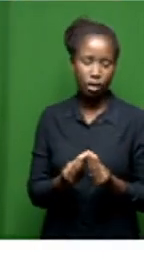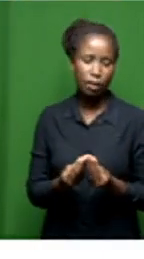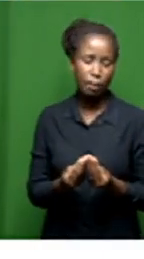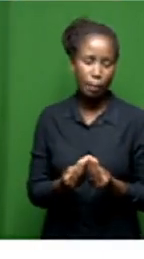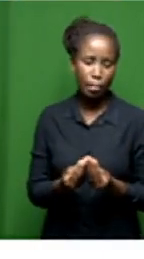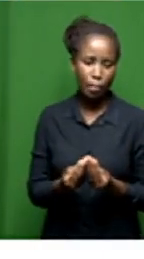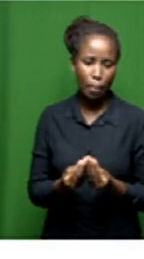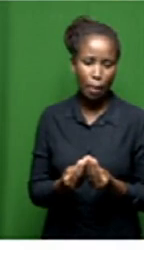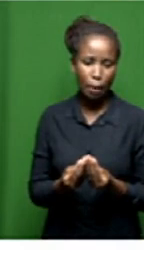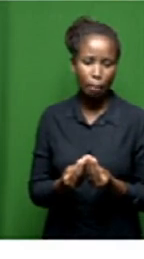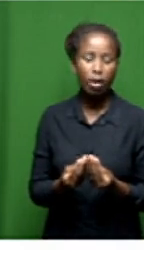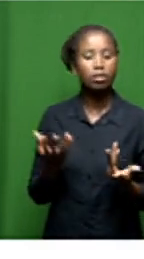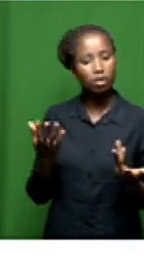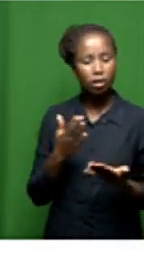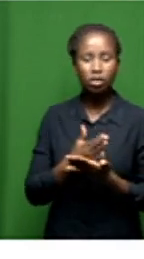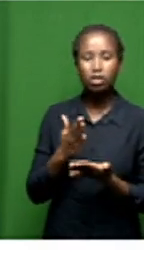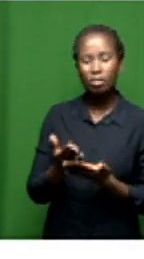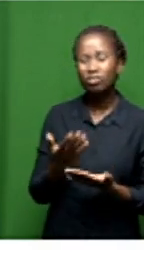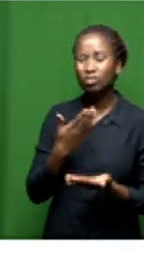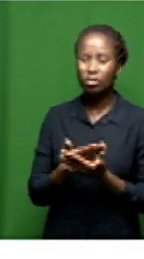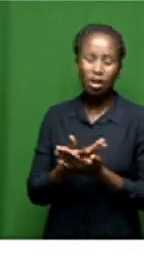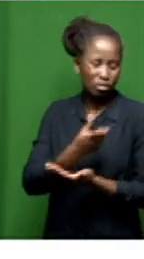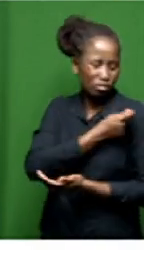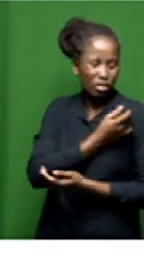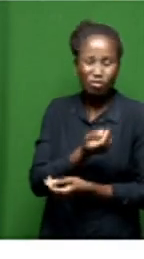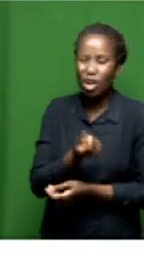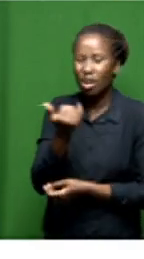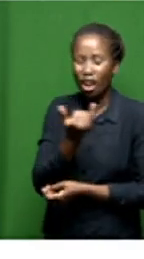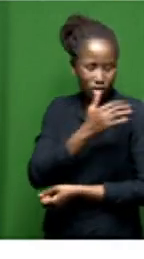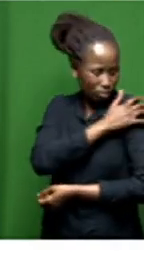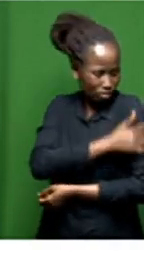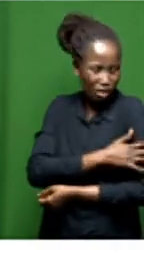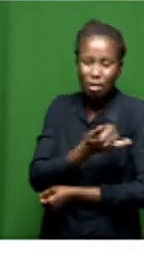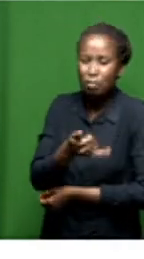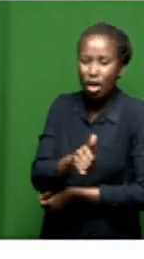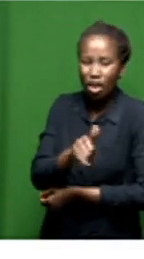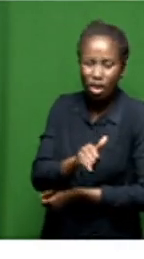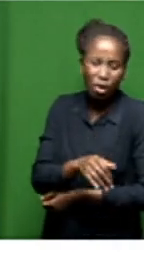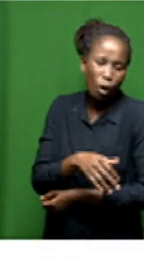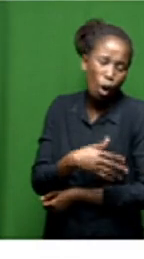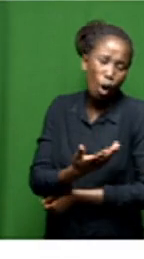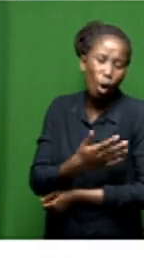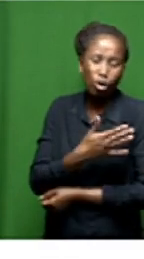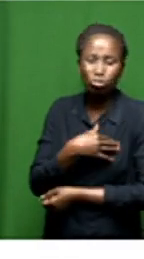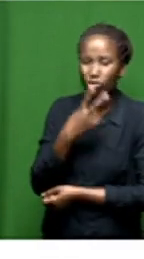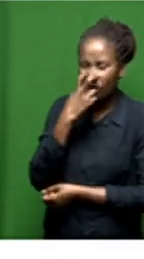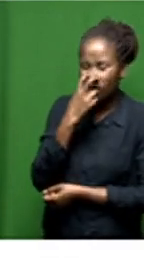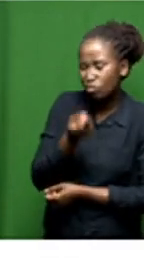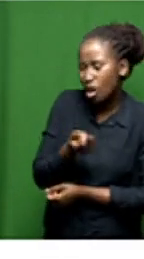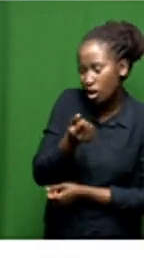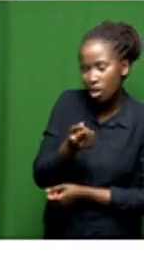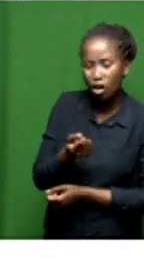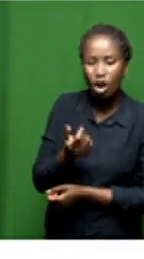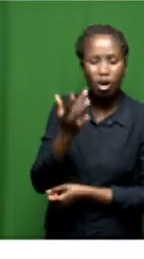or other small side effects like pain in your arm. There will be a lump in the arm, and there will be slight fever that can happen, which